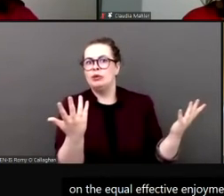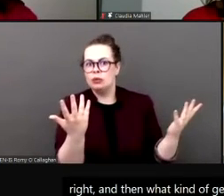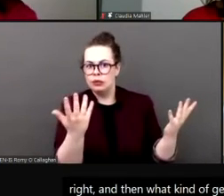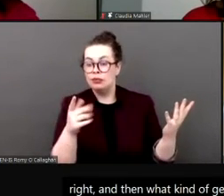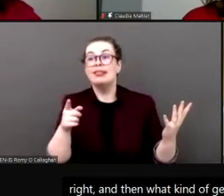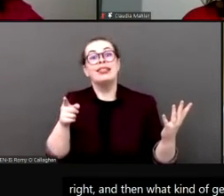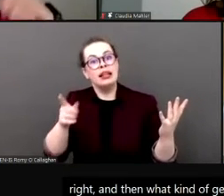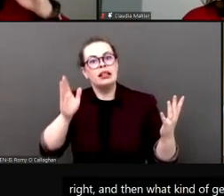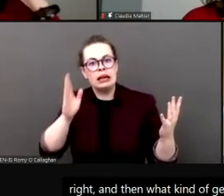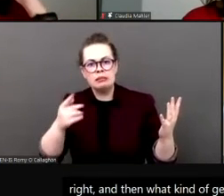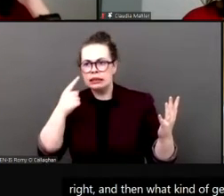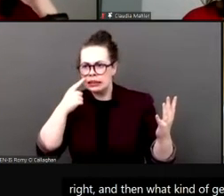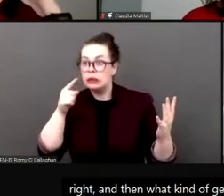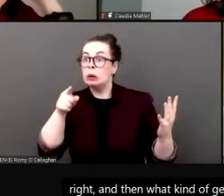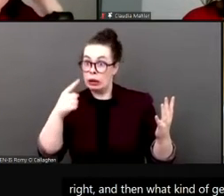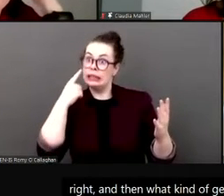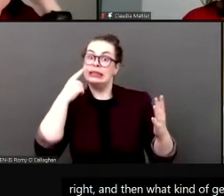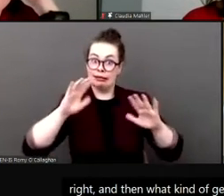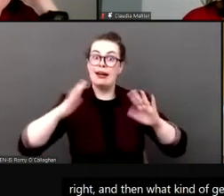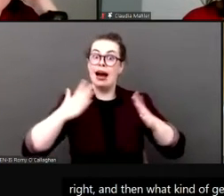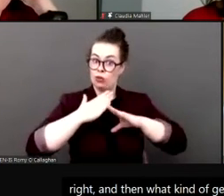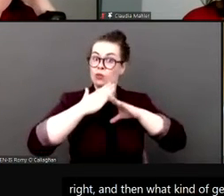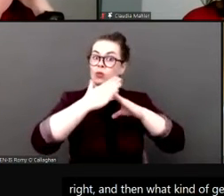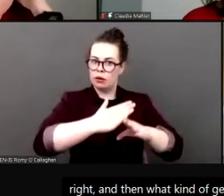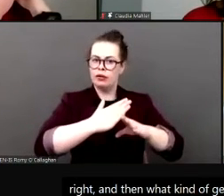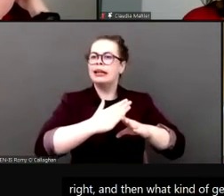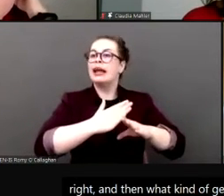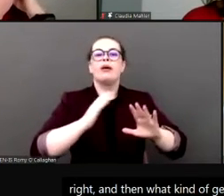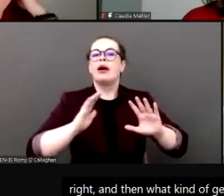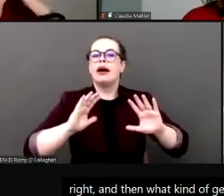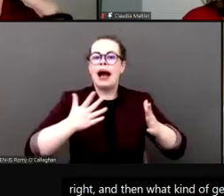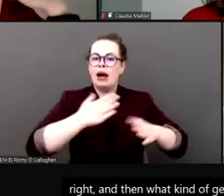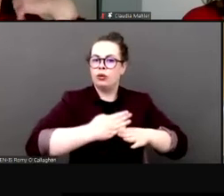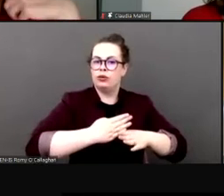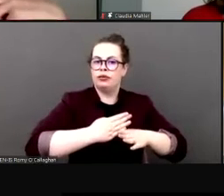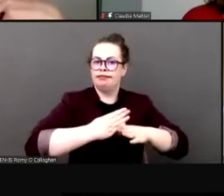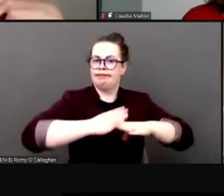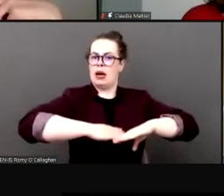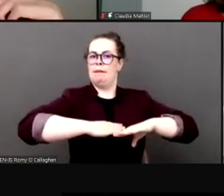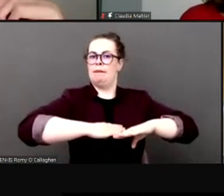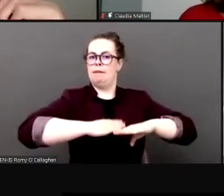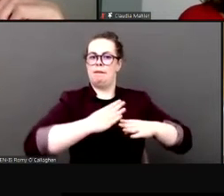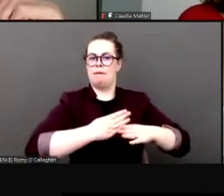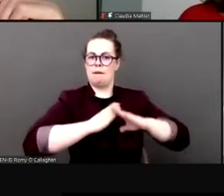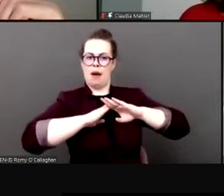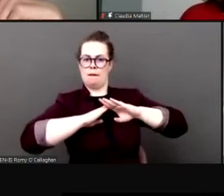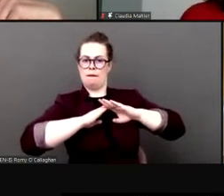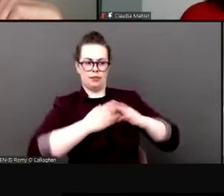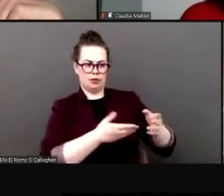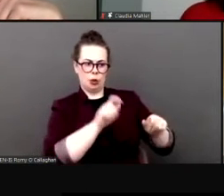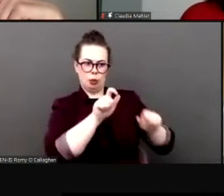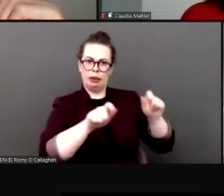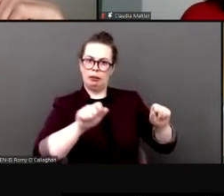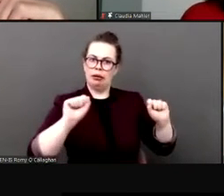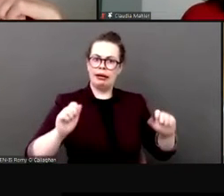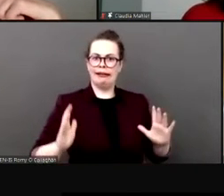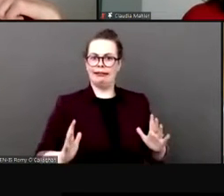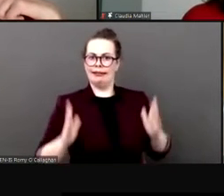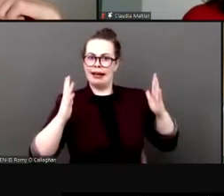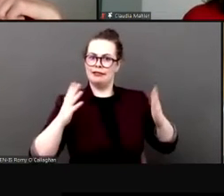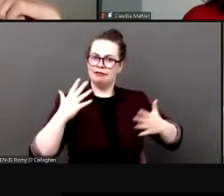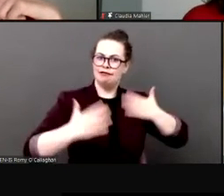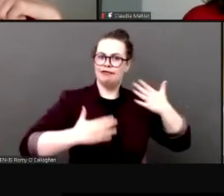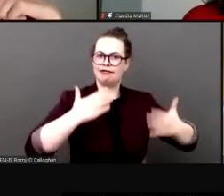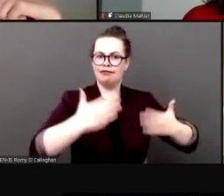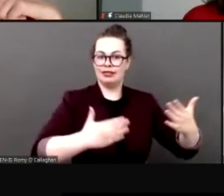necessary to reverse or to boil away those obstacles? And I think mechanically that's the task